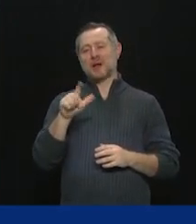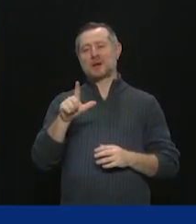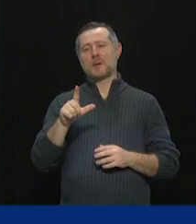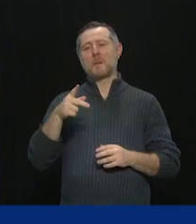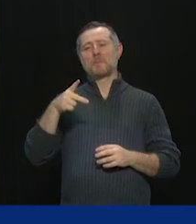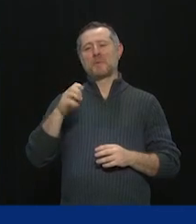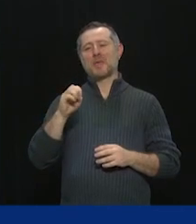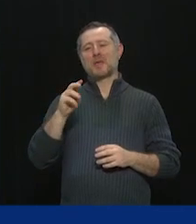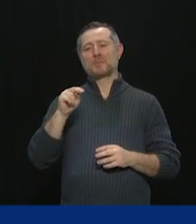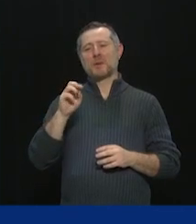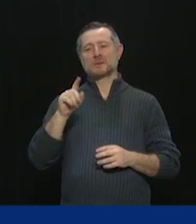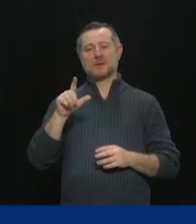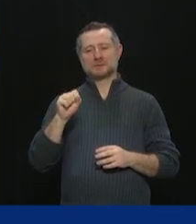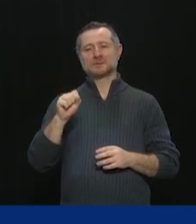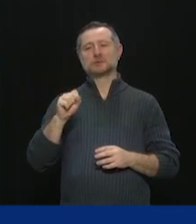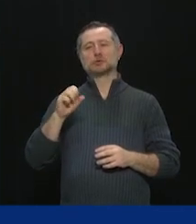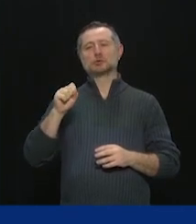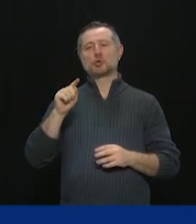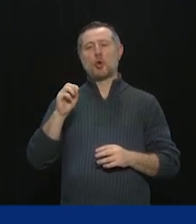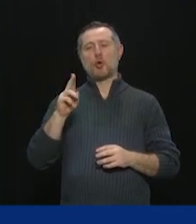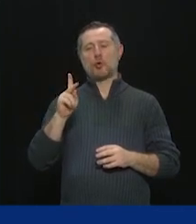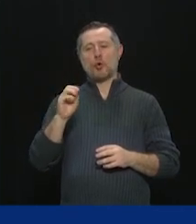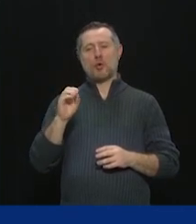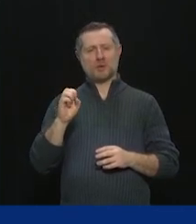flesh. Crystal People Stokes.